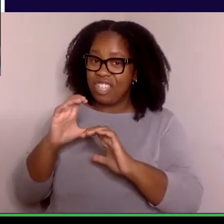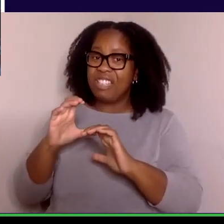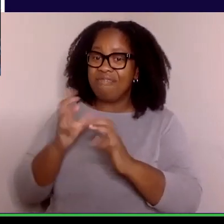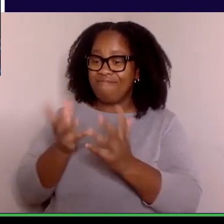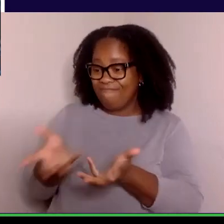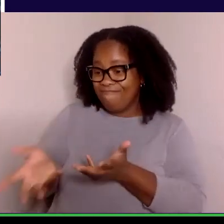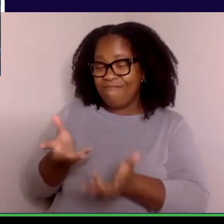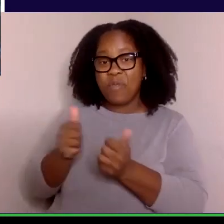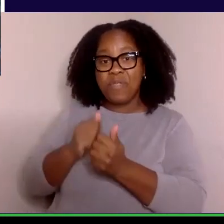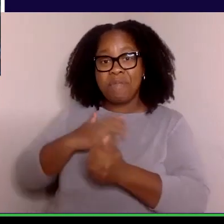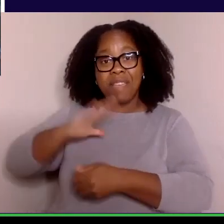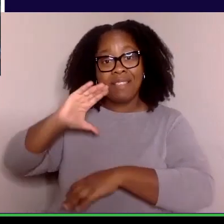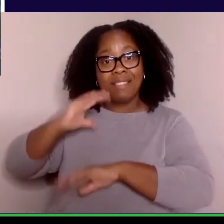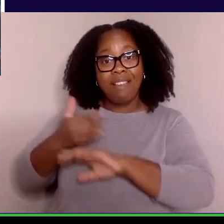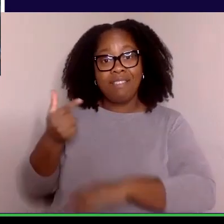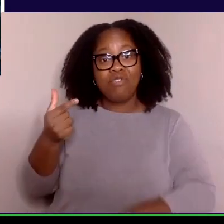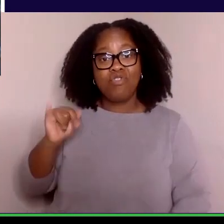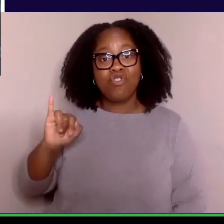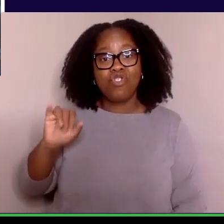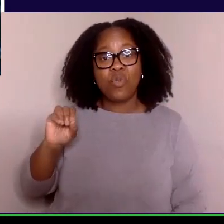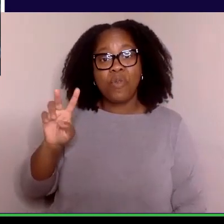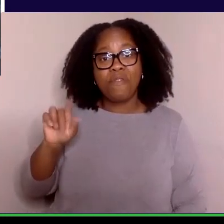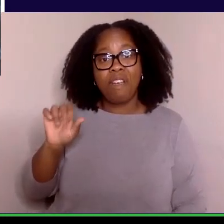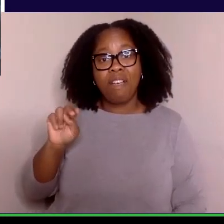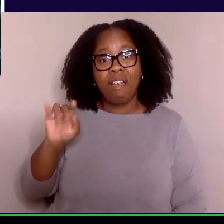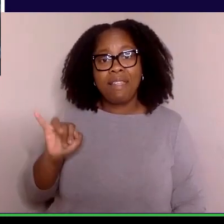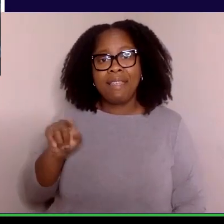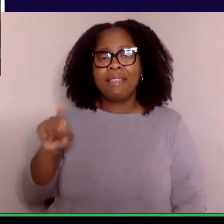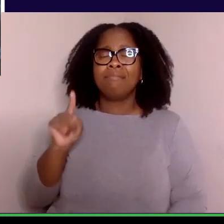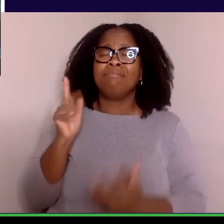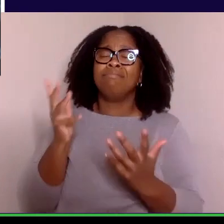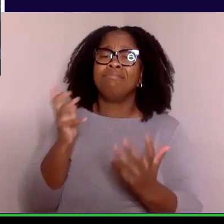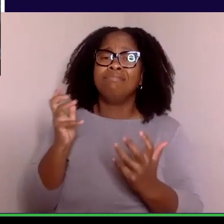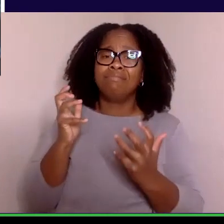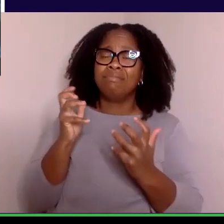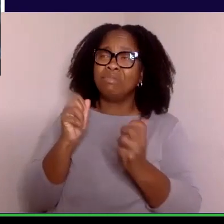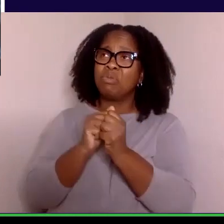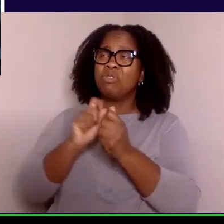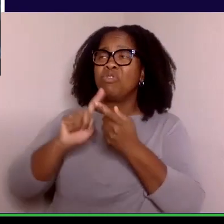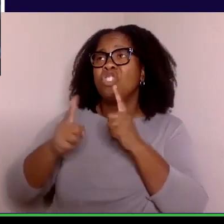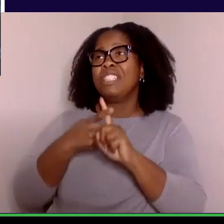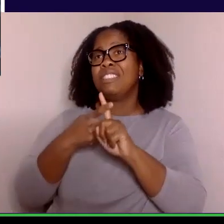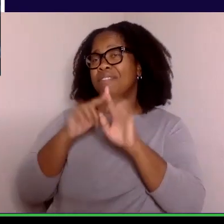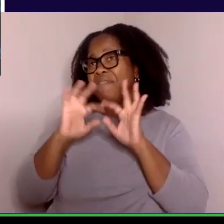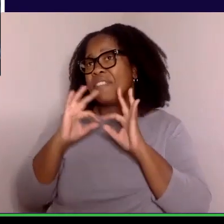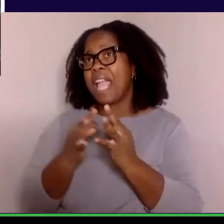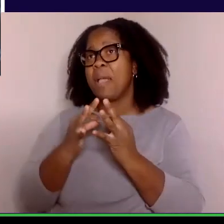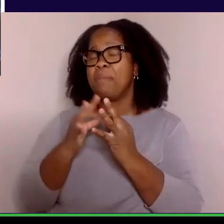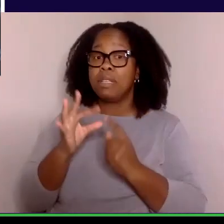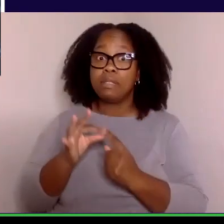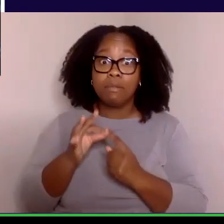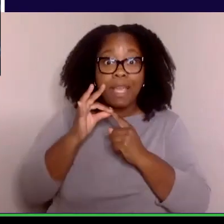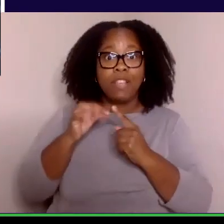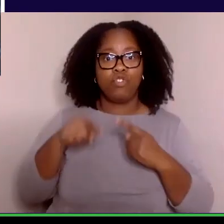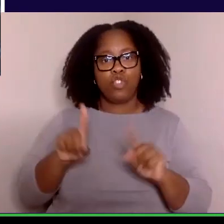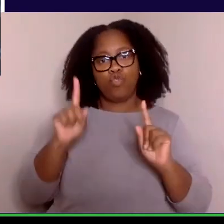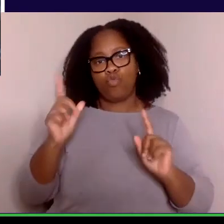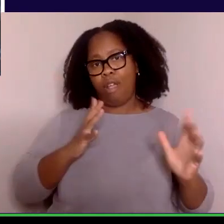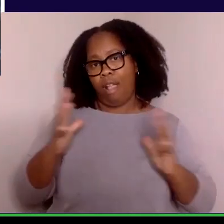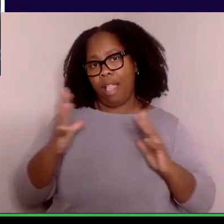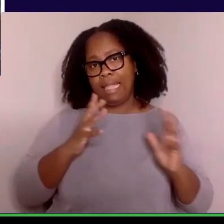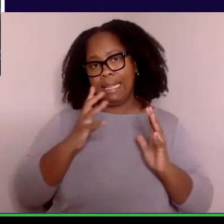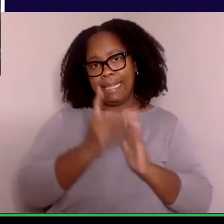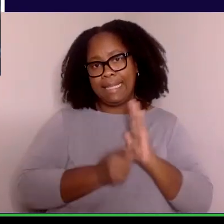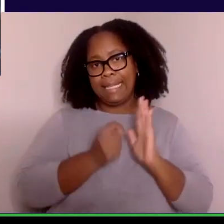who aches to be with family and friends, especially around the holiday season. But he gets